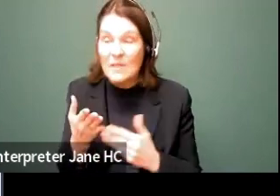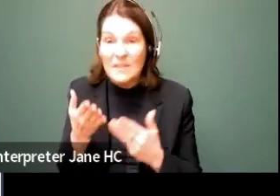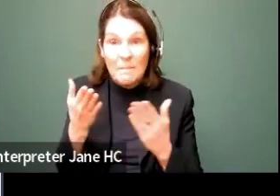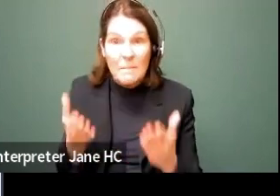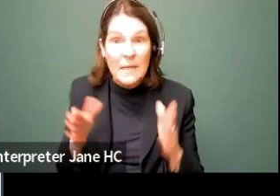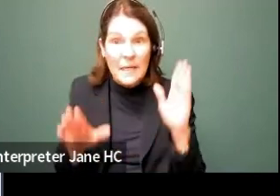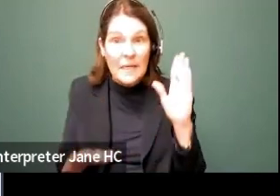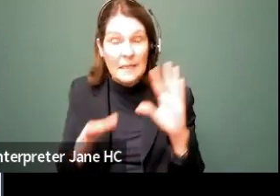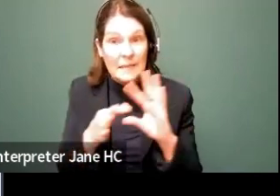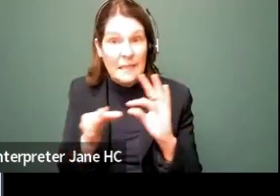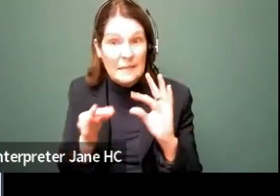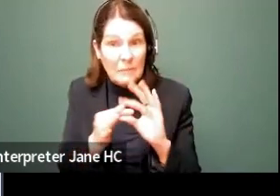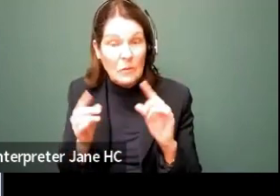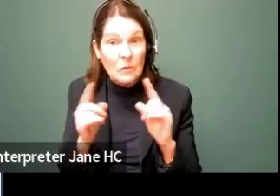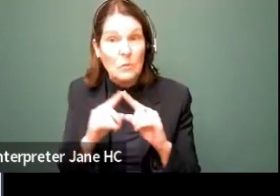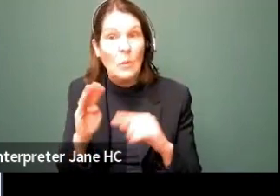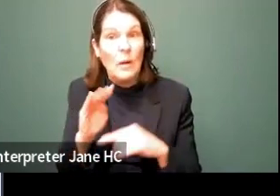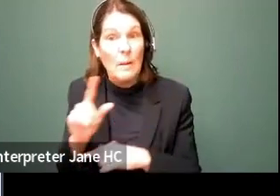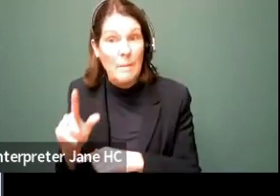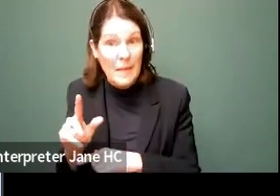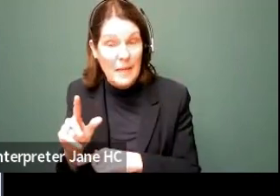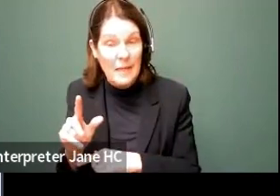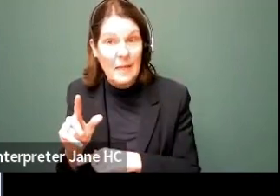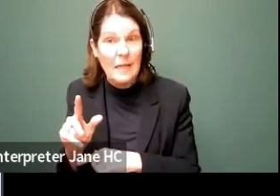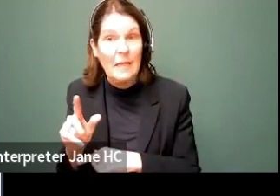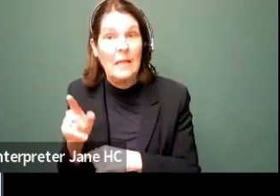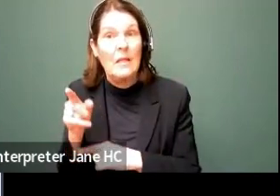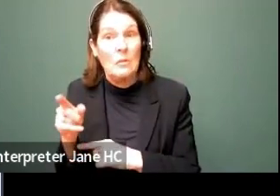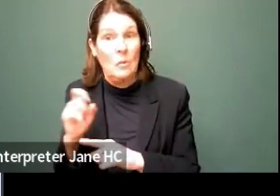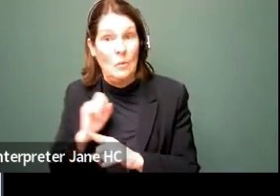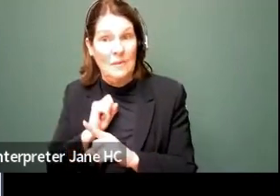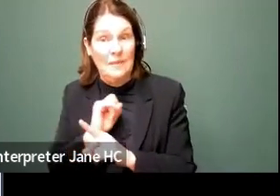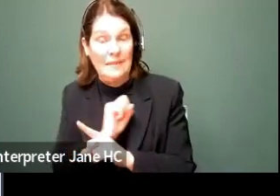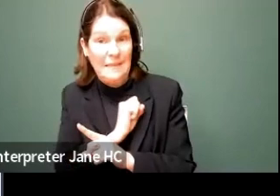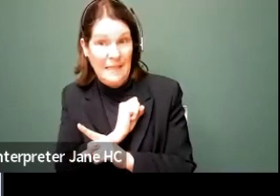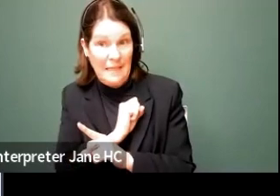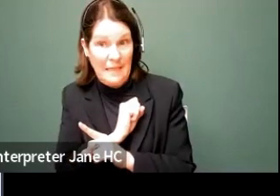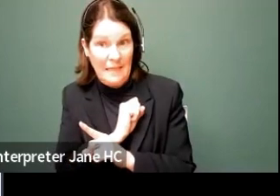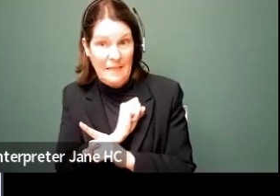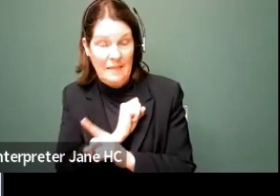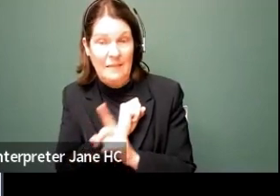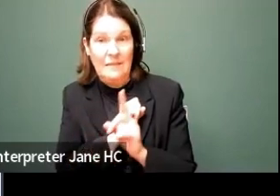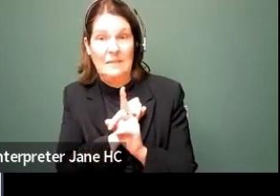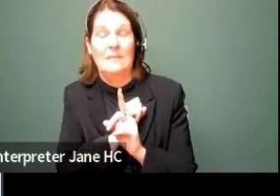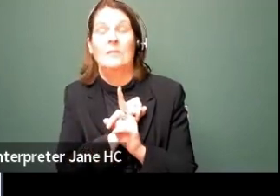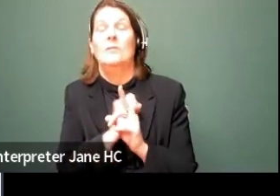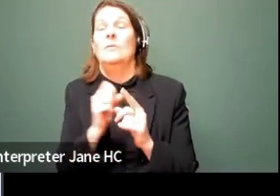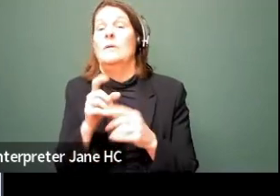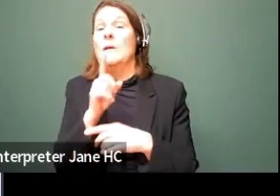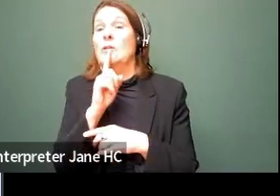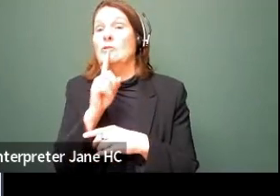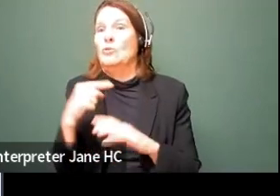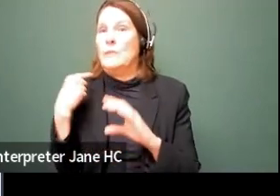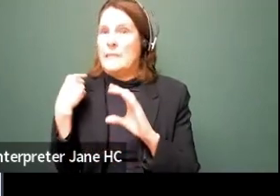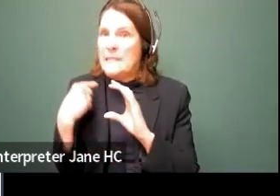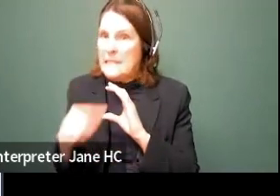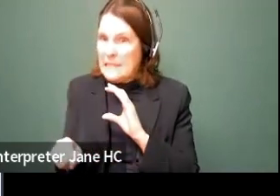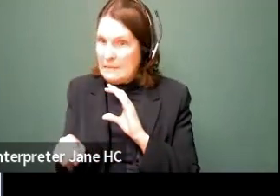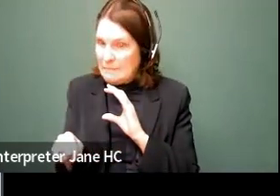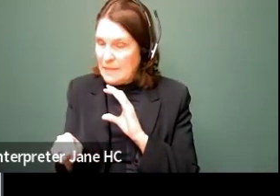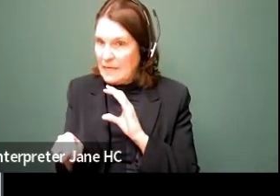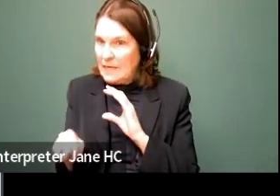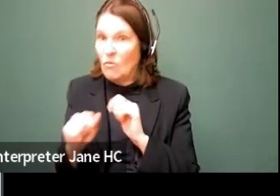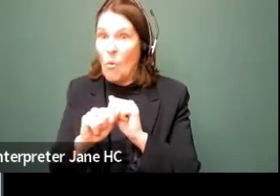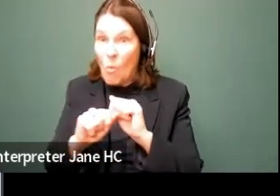testimony to a bill that's being heard by the Senate, you want to make sure that you email the